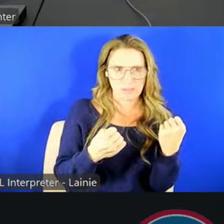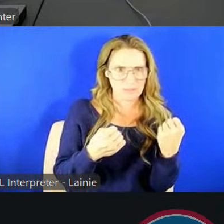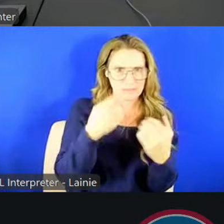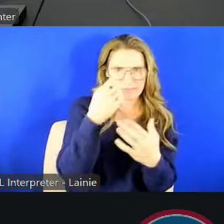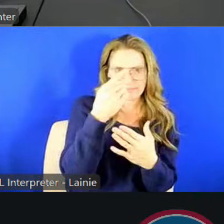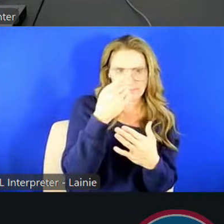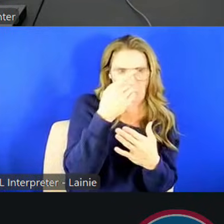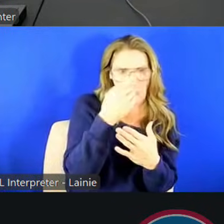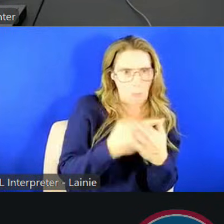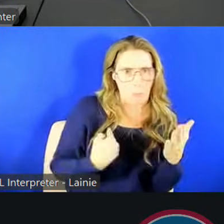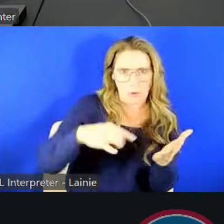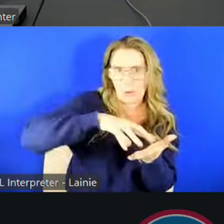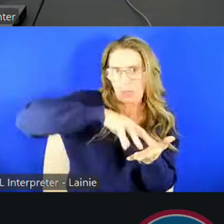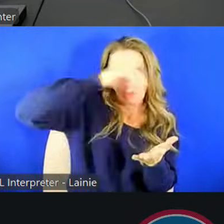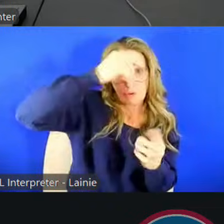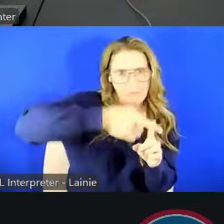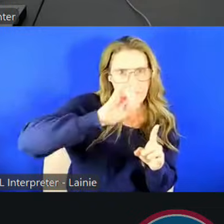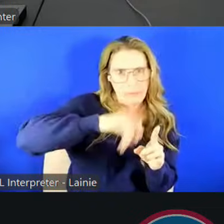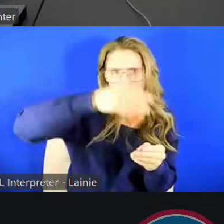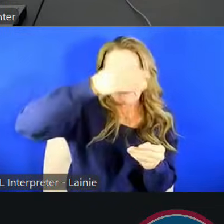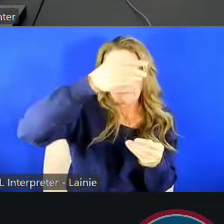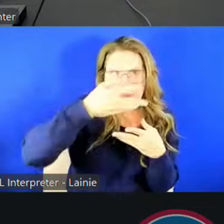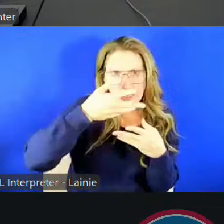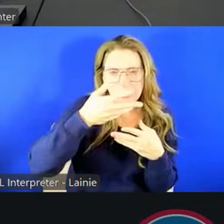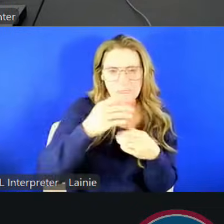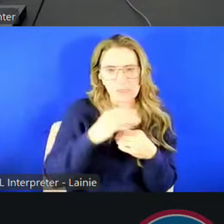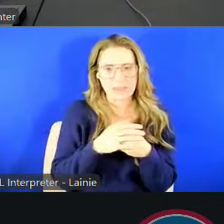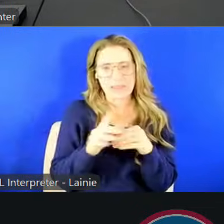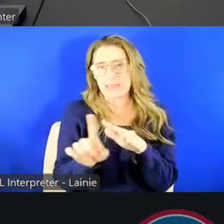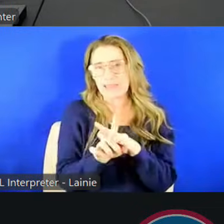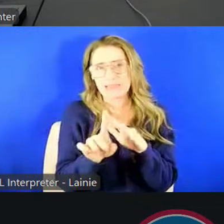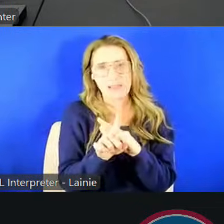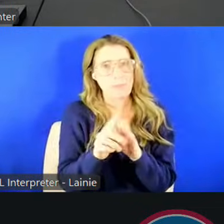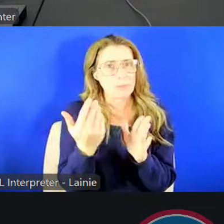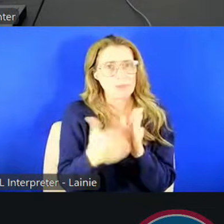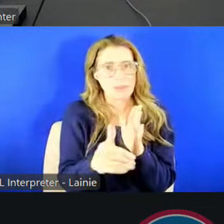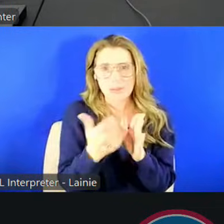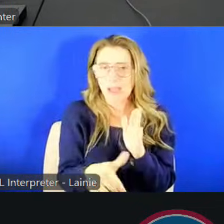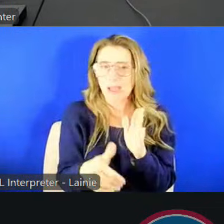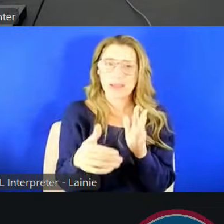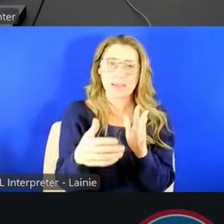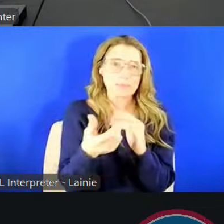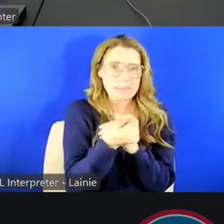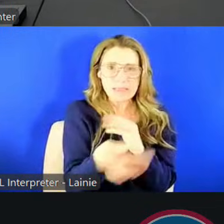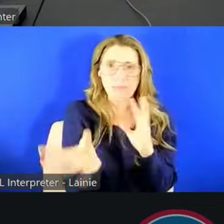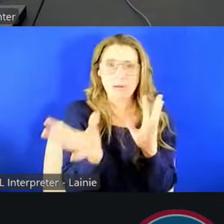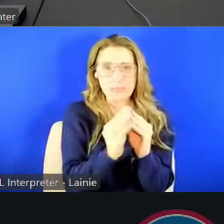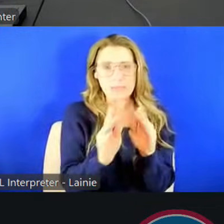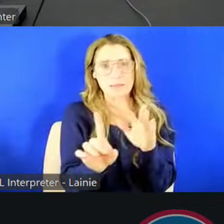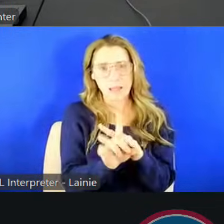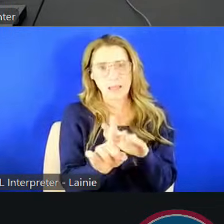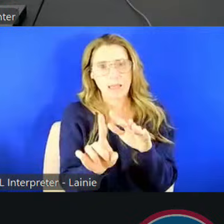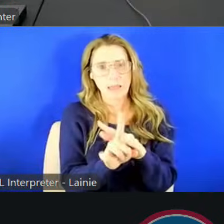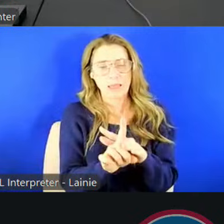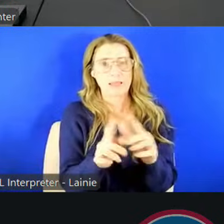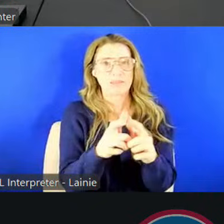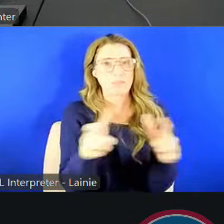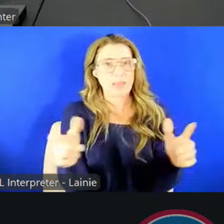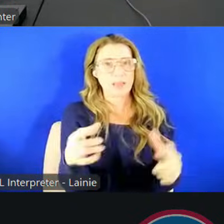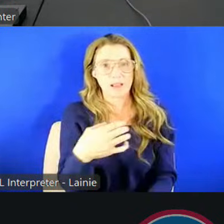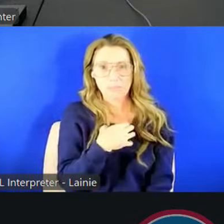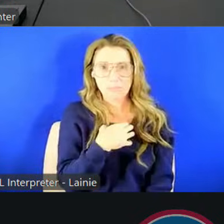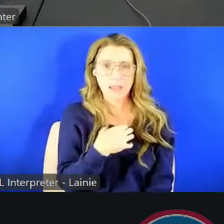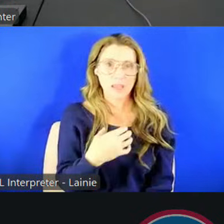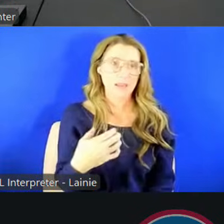learning from it? I think that would be. It's come up several times in several meetings here. It's a big complaint. It's something